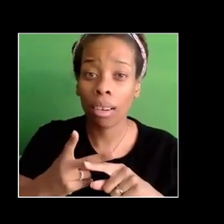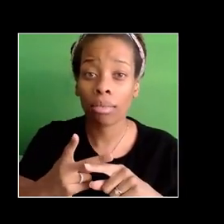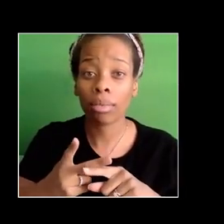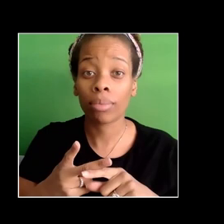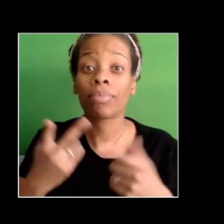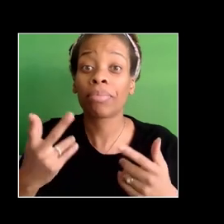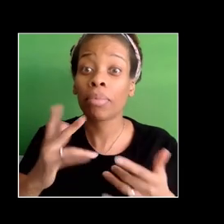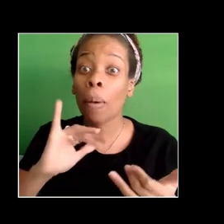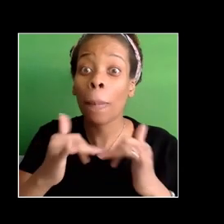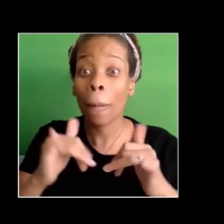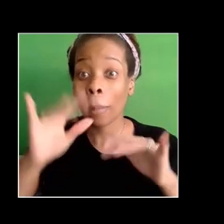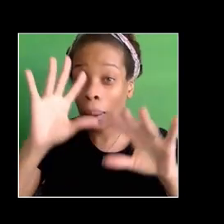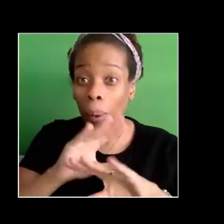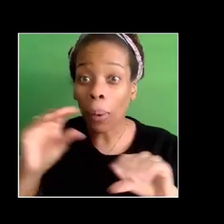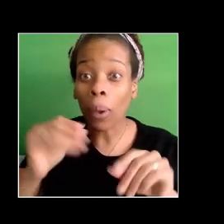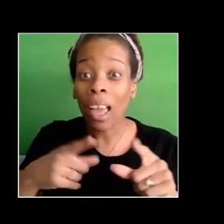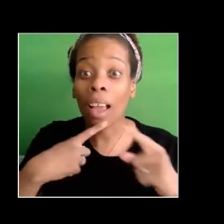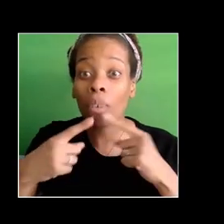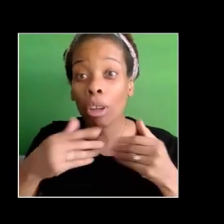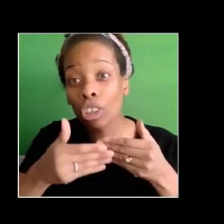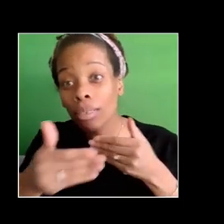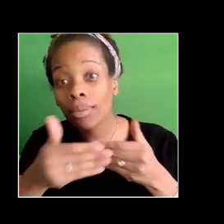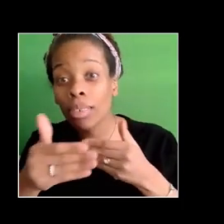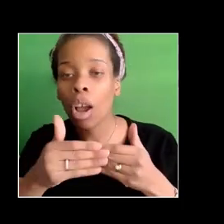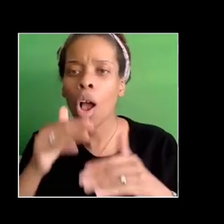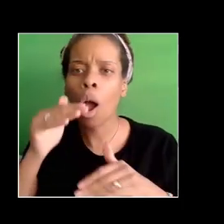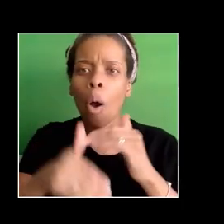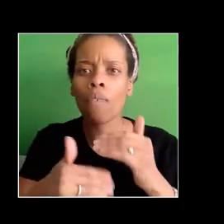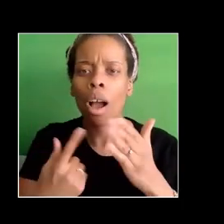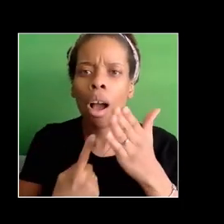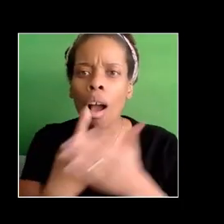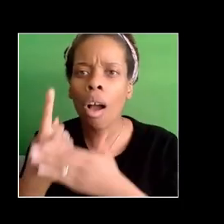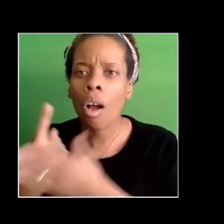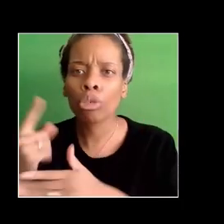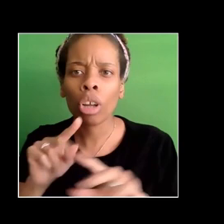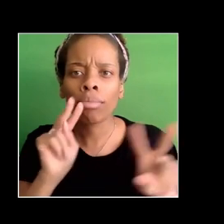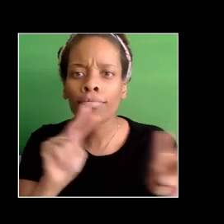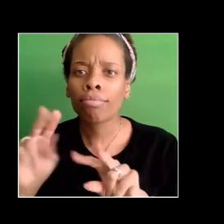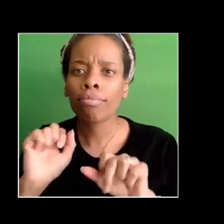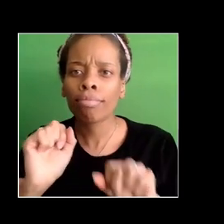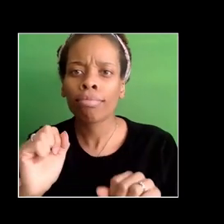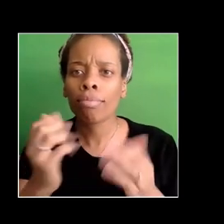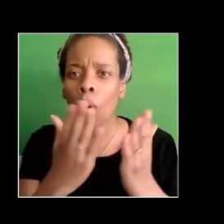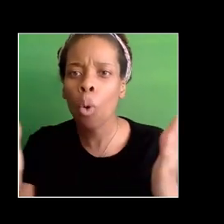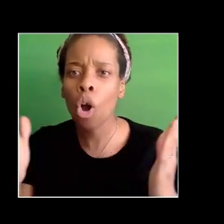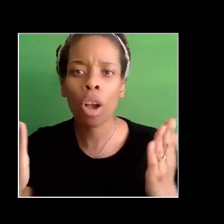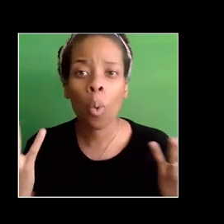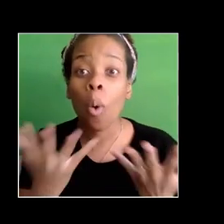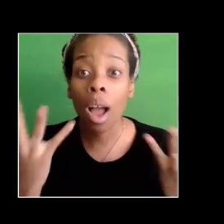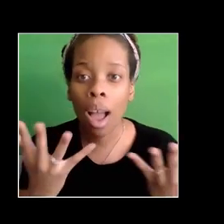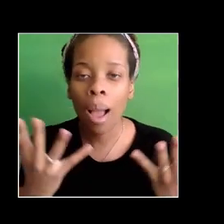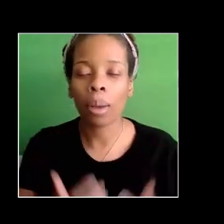to share a little later in this conversation about other opportunities to see this wonderful exhibition.